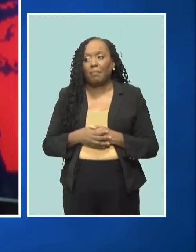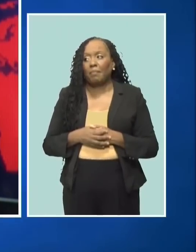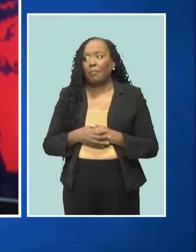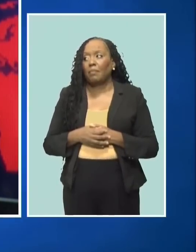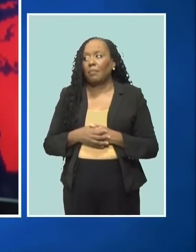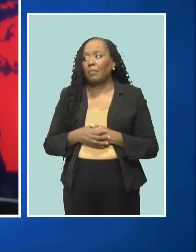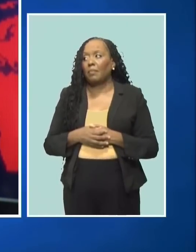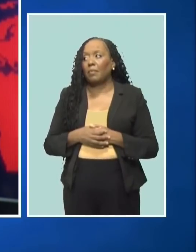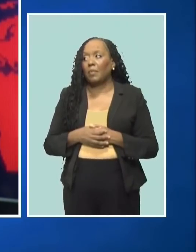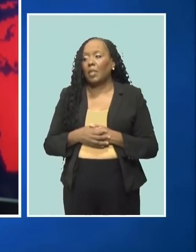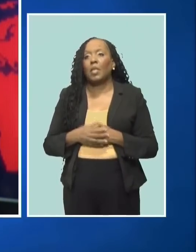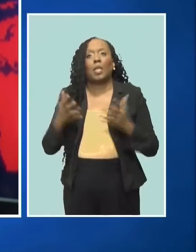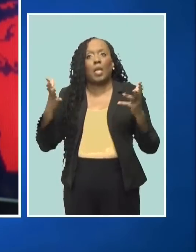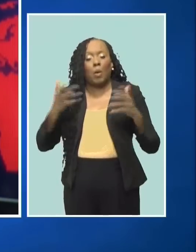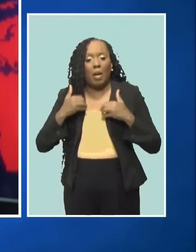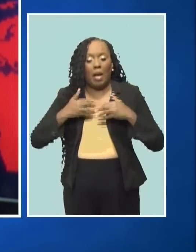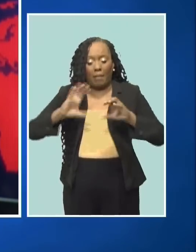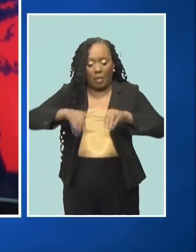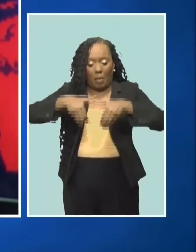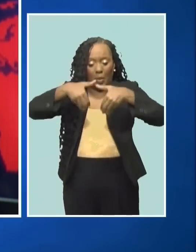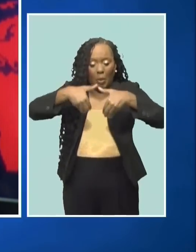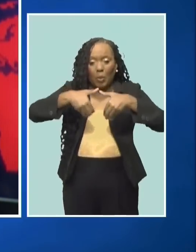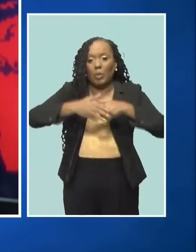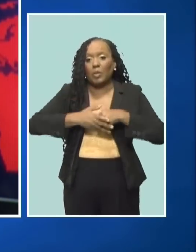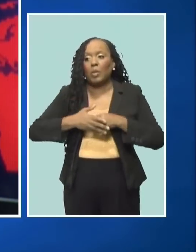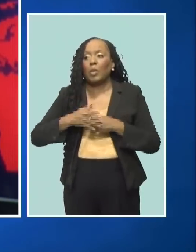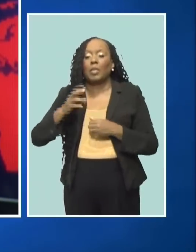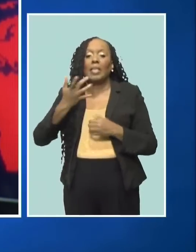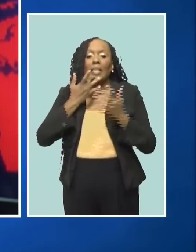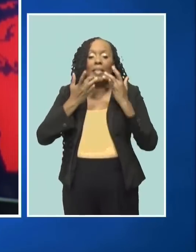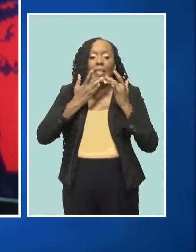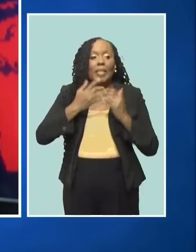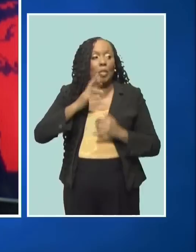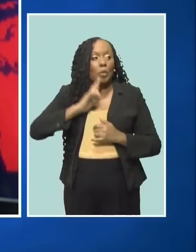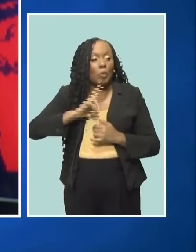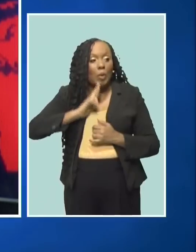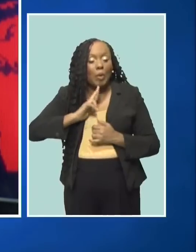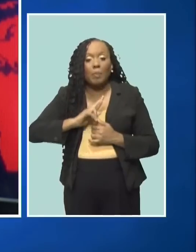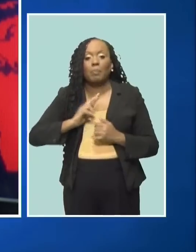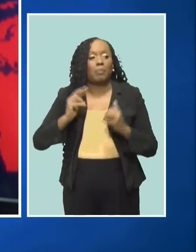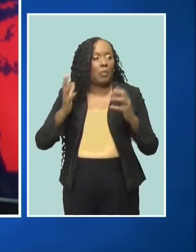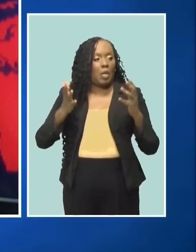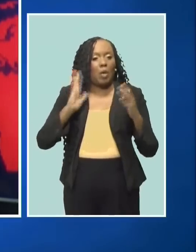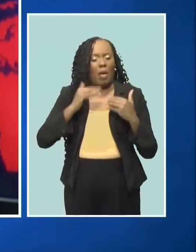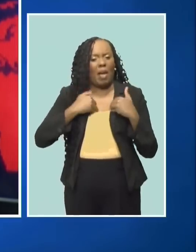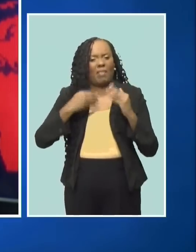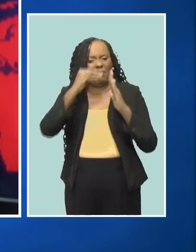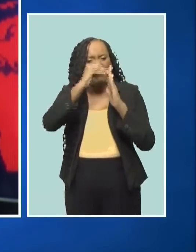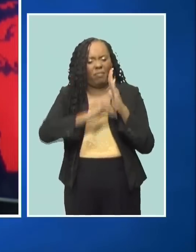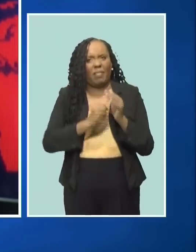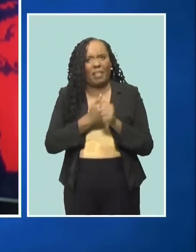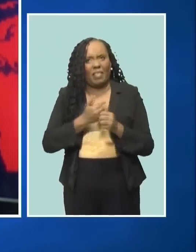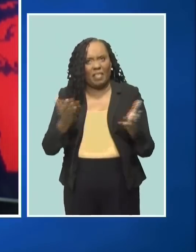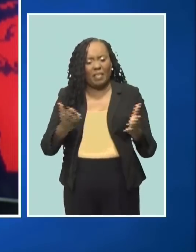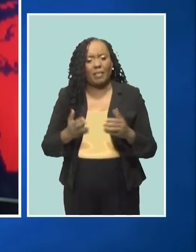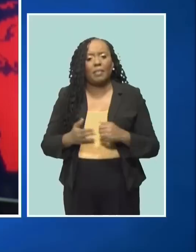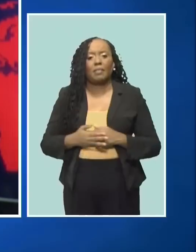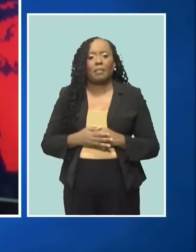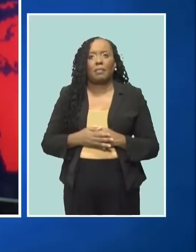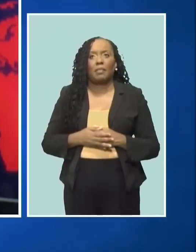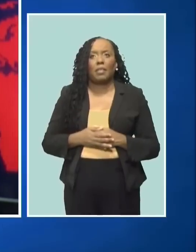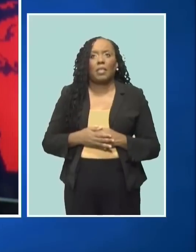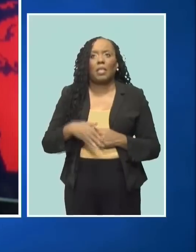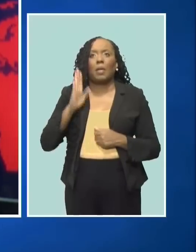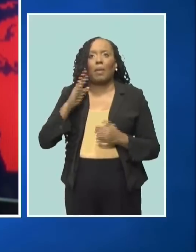dominoes, the rum and tasting, obviously. So I'll give you a breakdown basically what we will have on that day, right? So we have conkeys